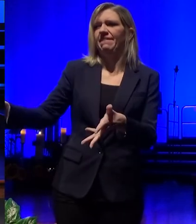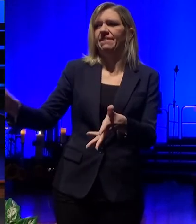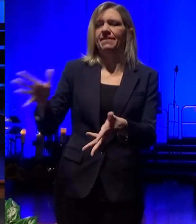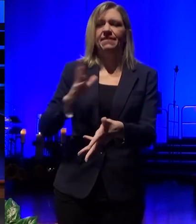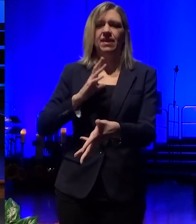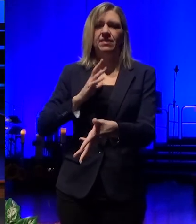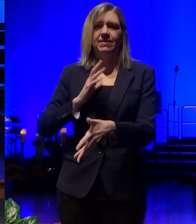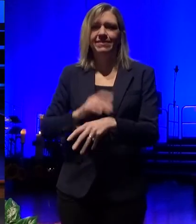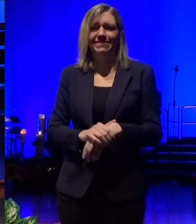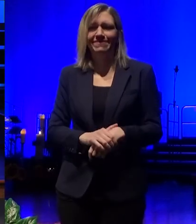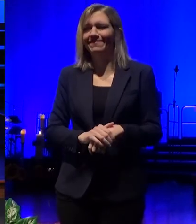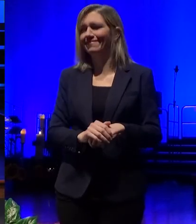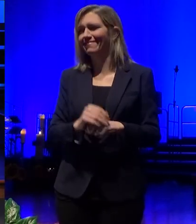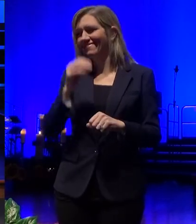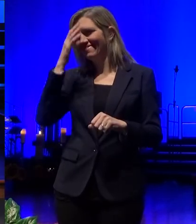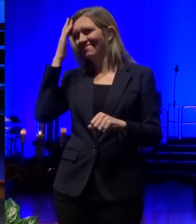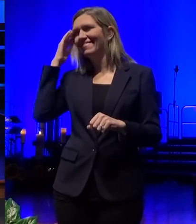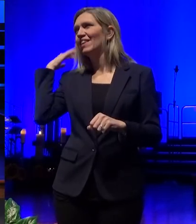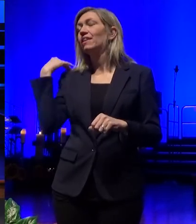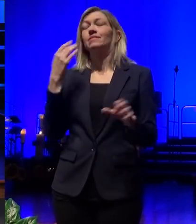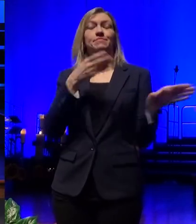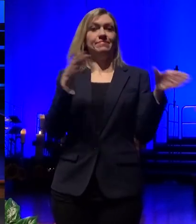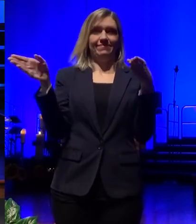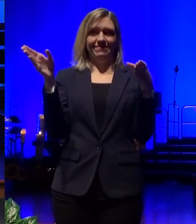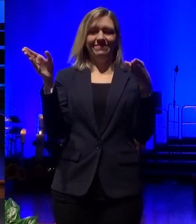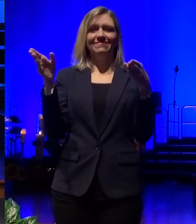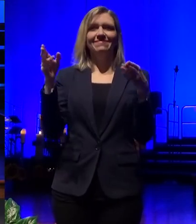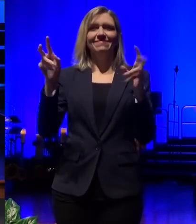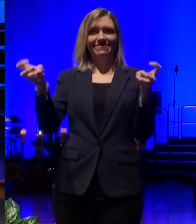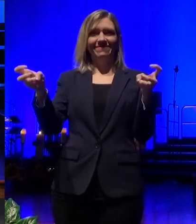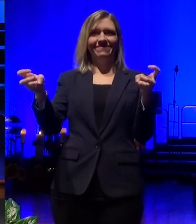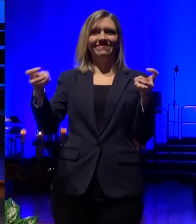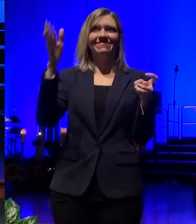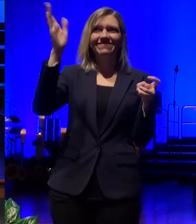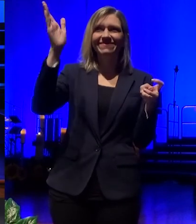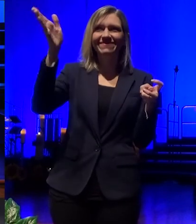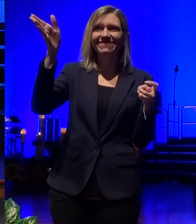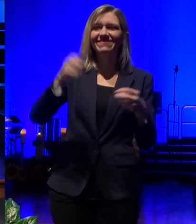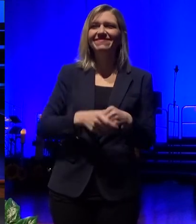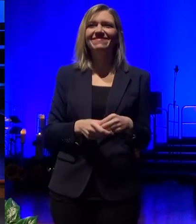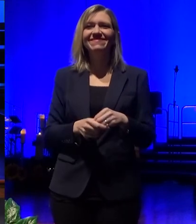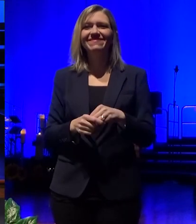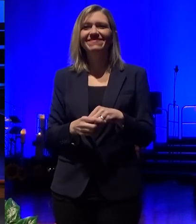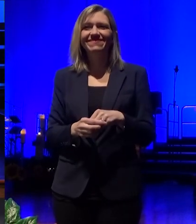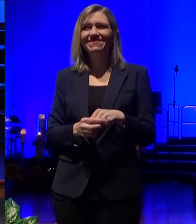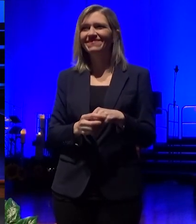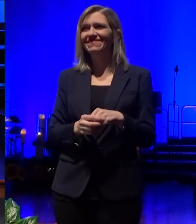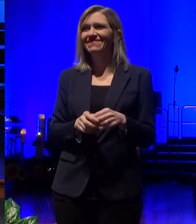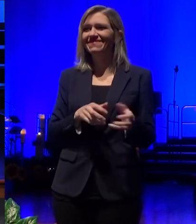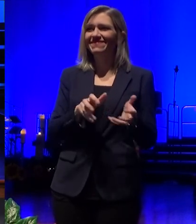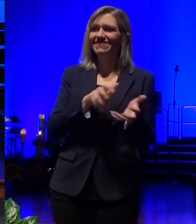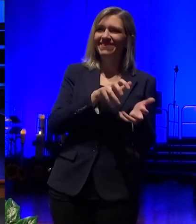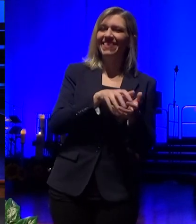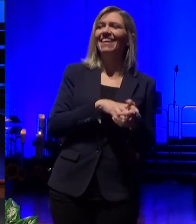them there, Jeanette, it's all right. Okay, back to the talk now.